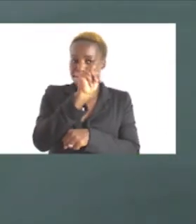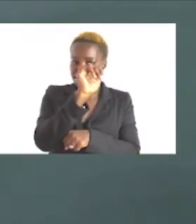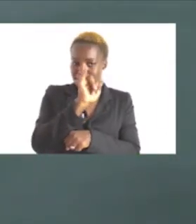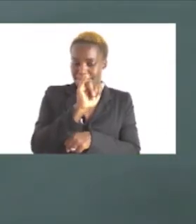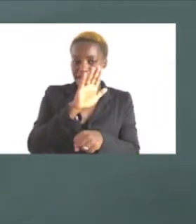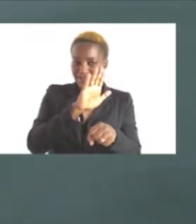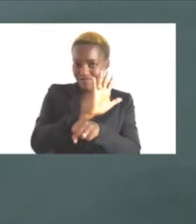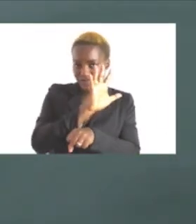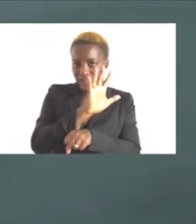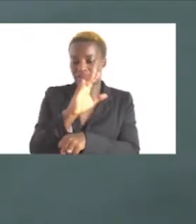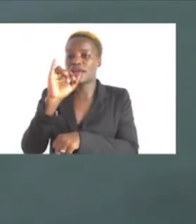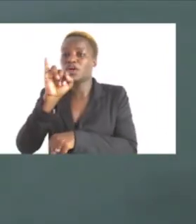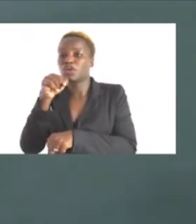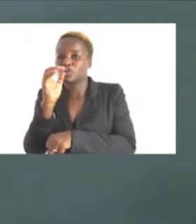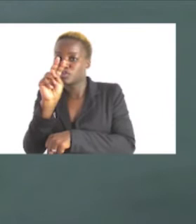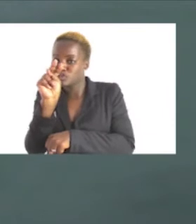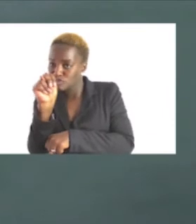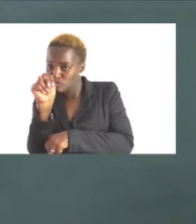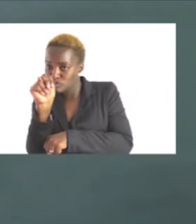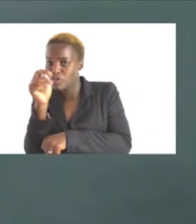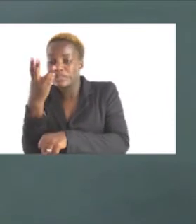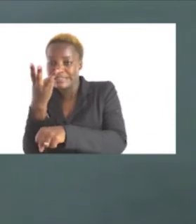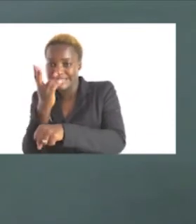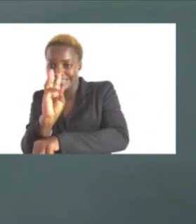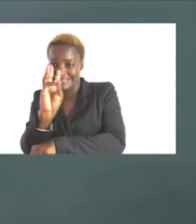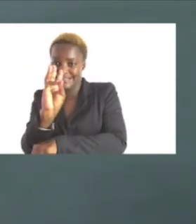And then we have June following, which will be the